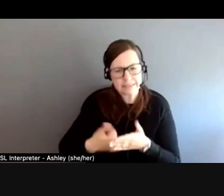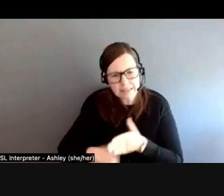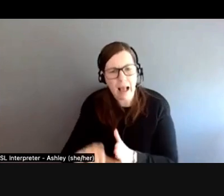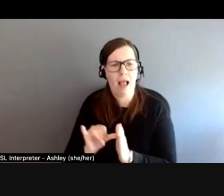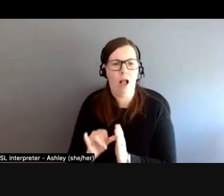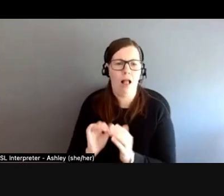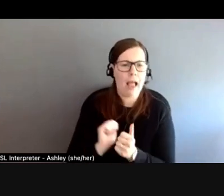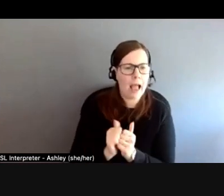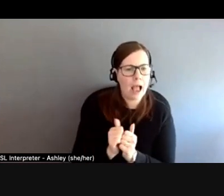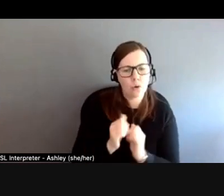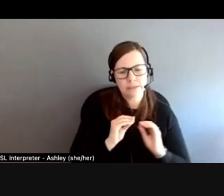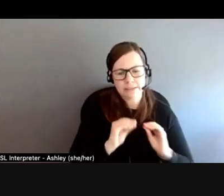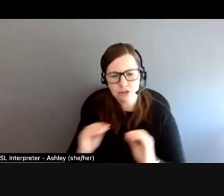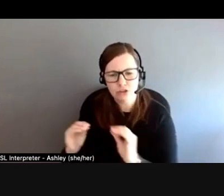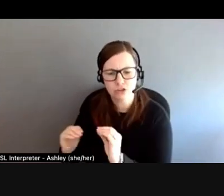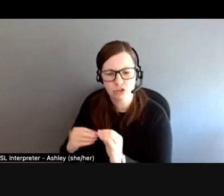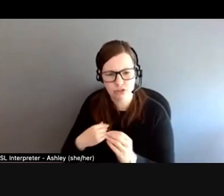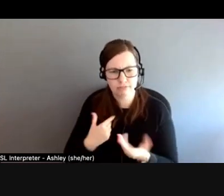engagement and interest.